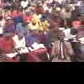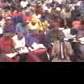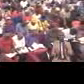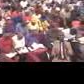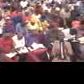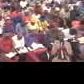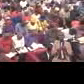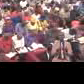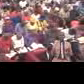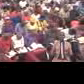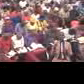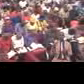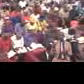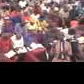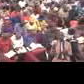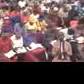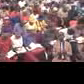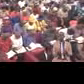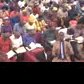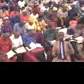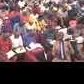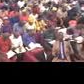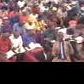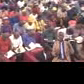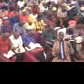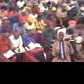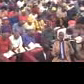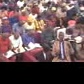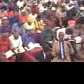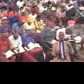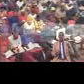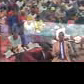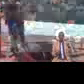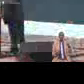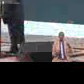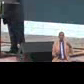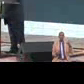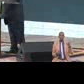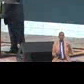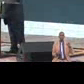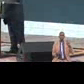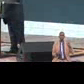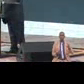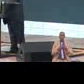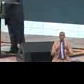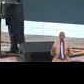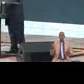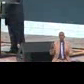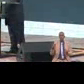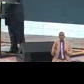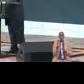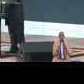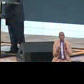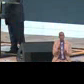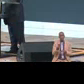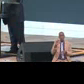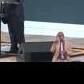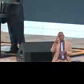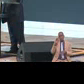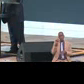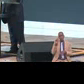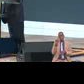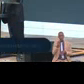2. And we're reading from verse 21. 2 Timothy chapter 2 verse 21. If a man